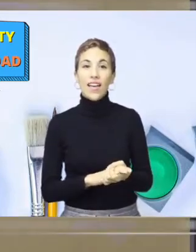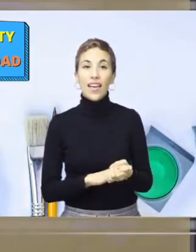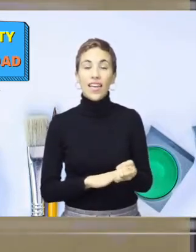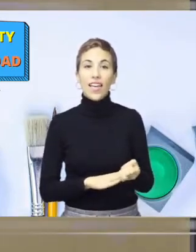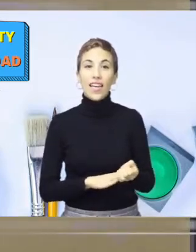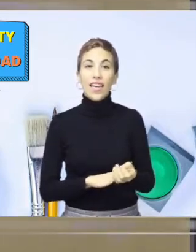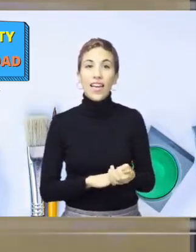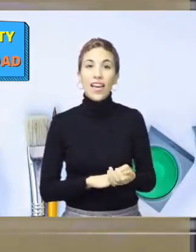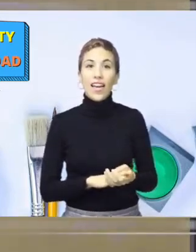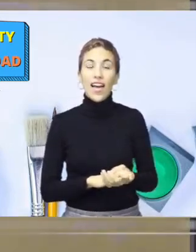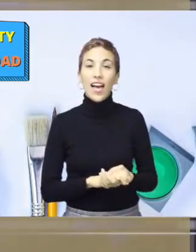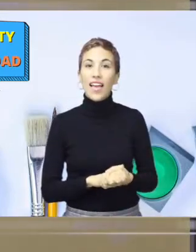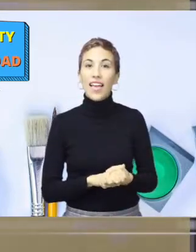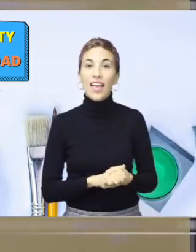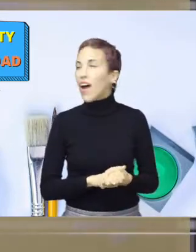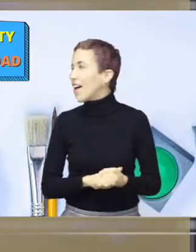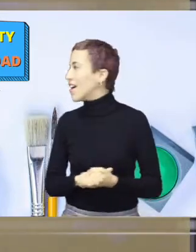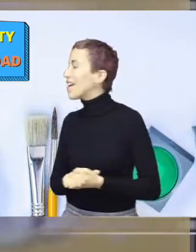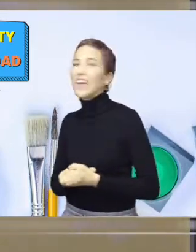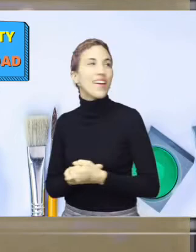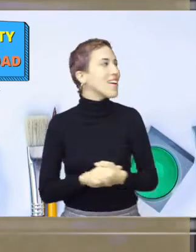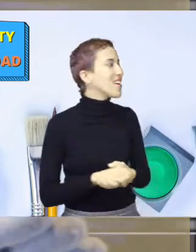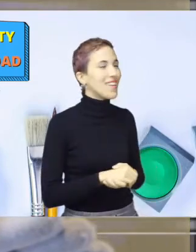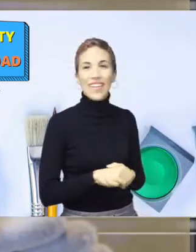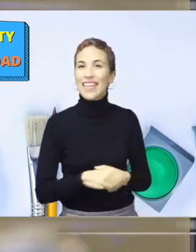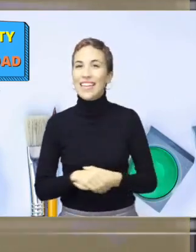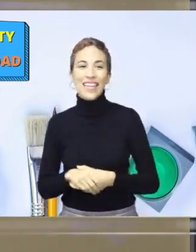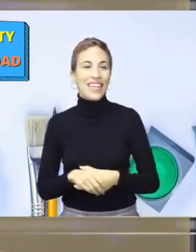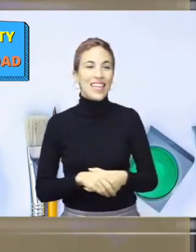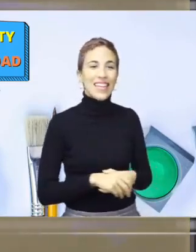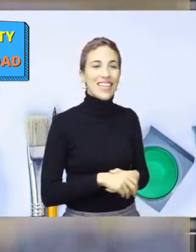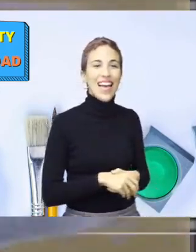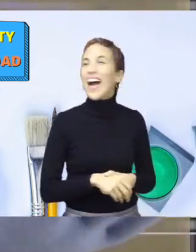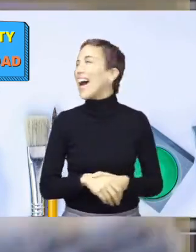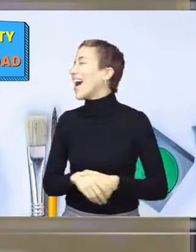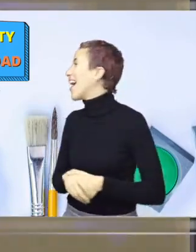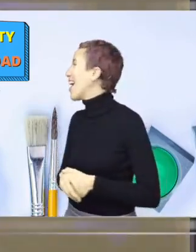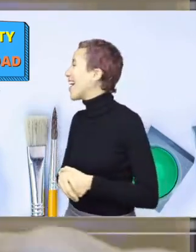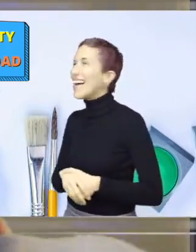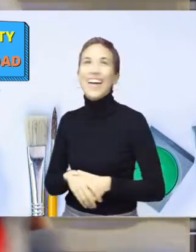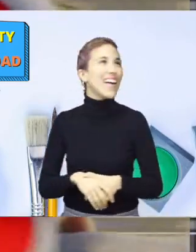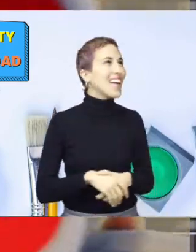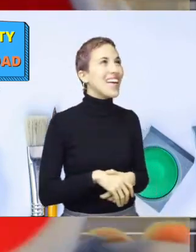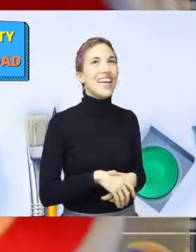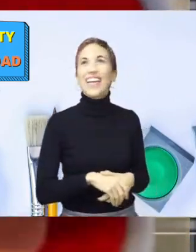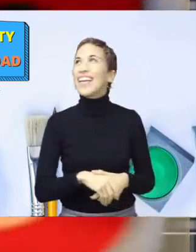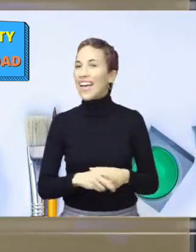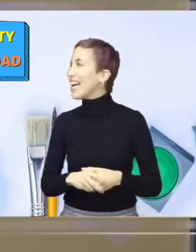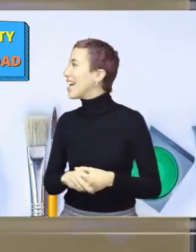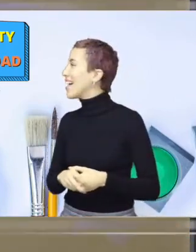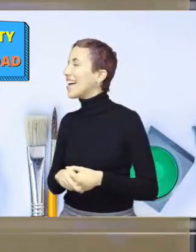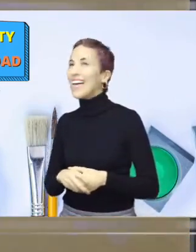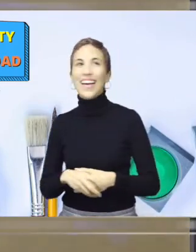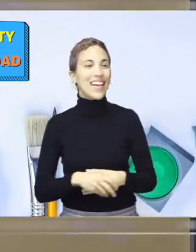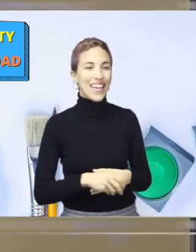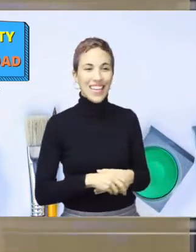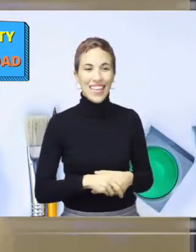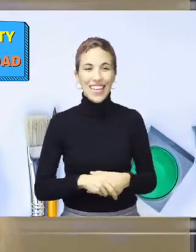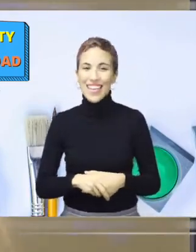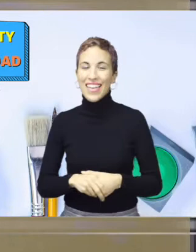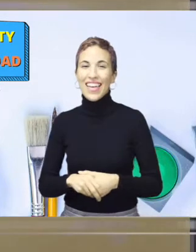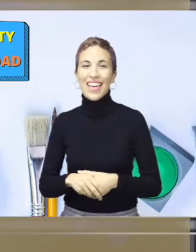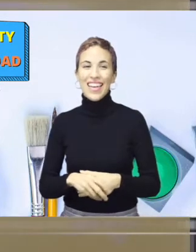Hutt. Mrs. Hutt? Woohoo! Mrs. Hutt! Ha! What,